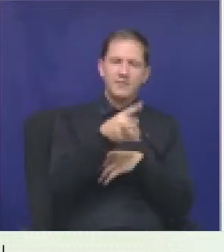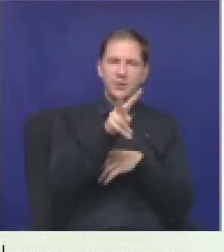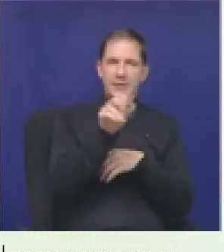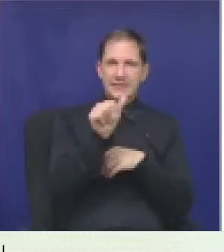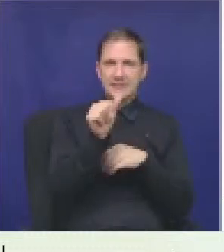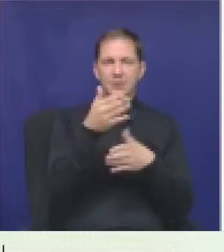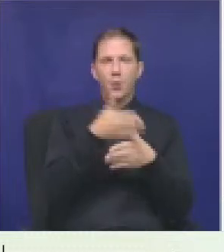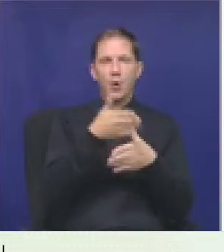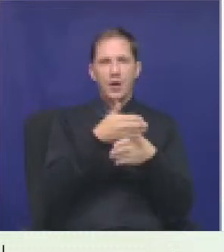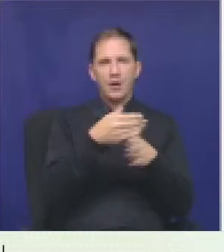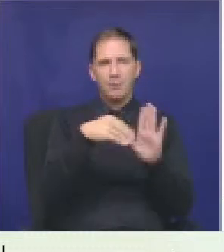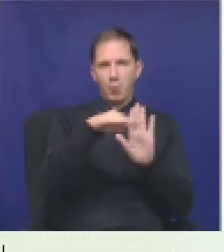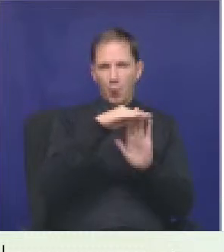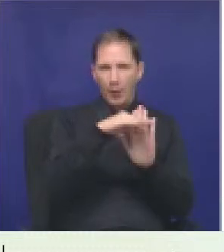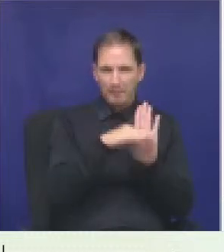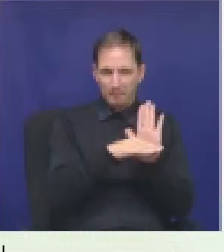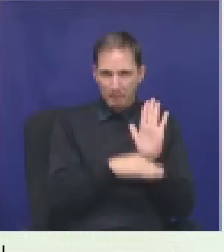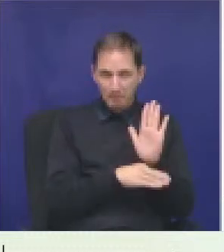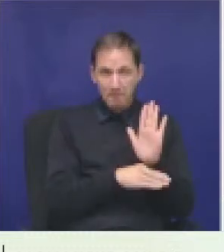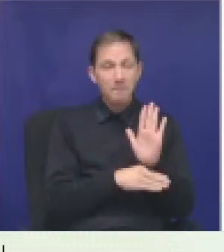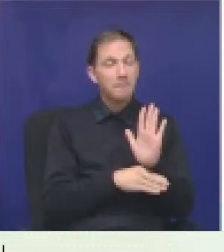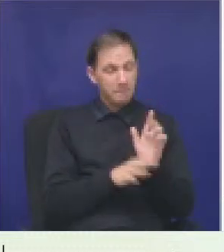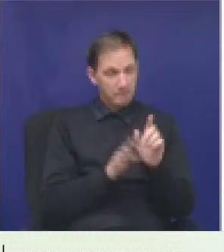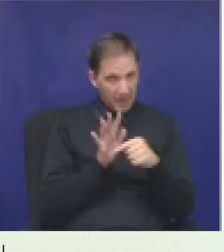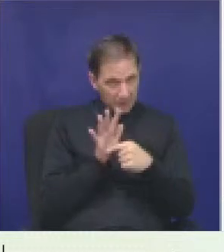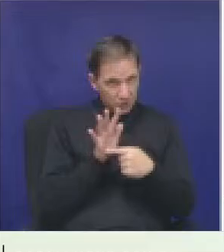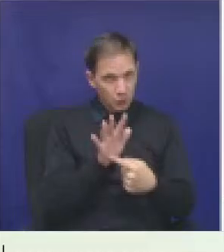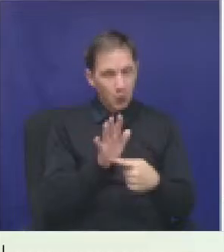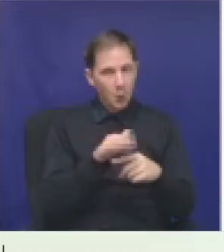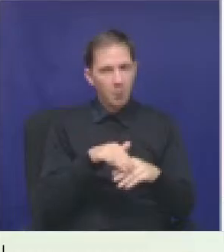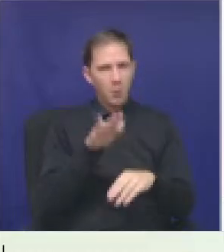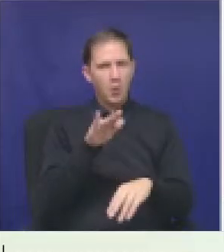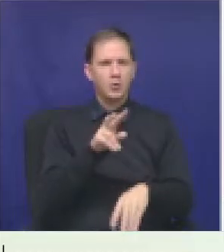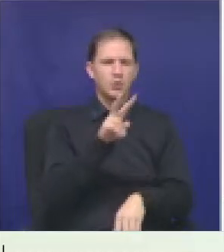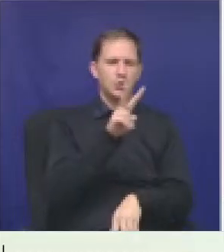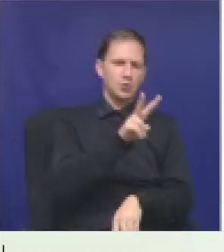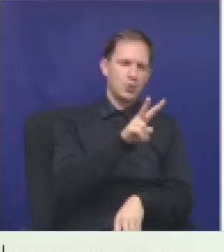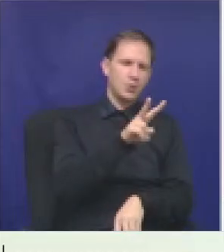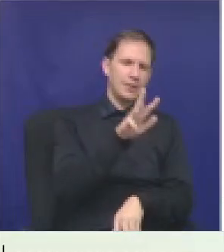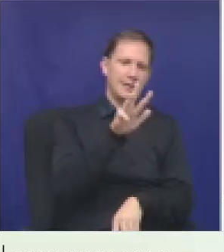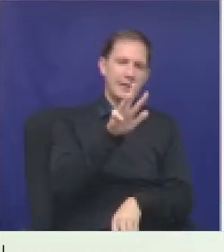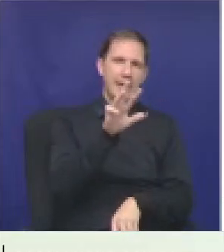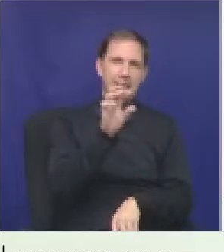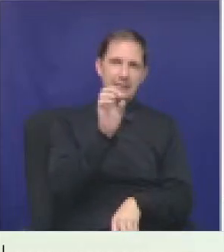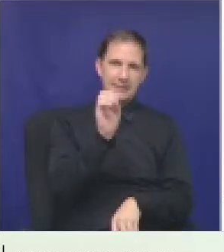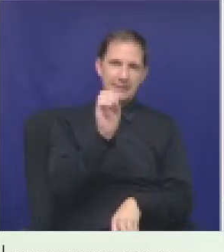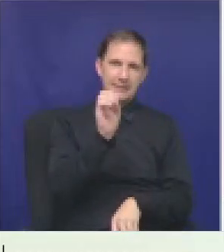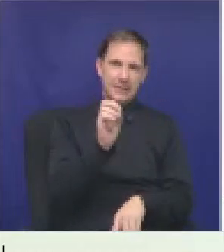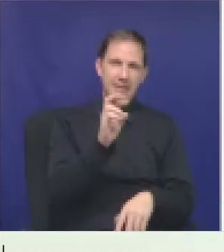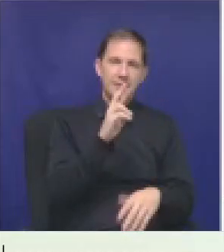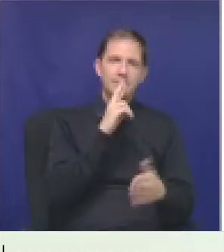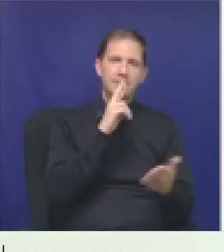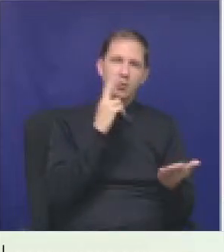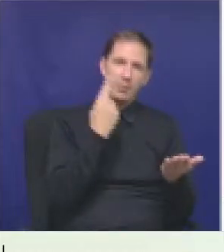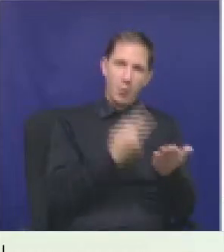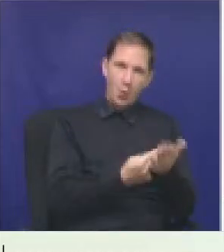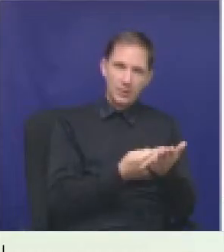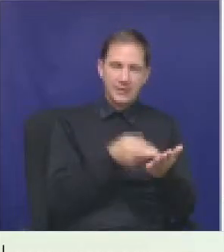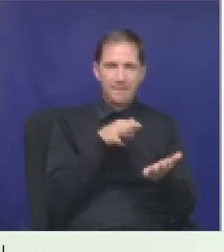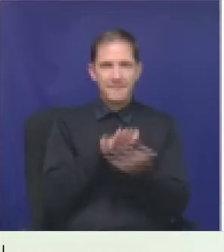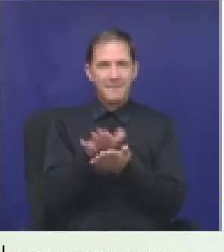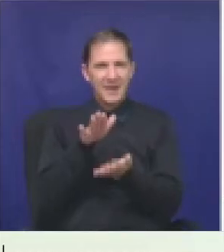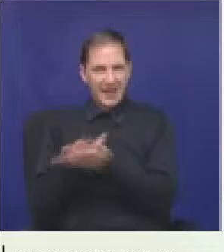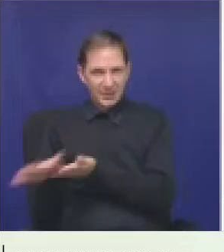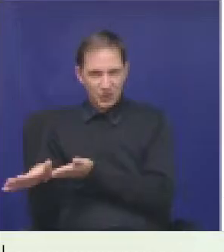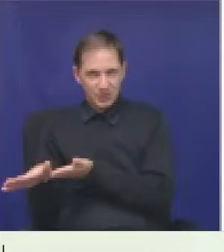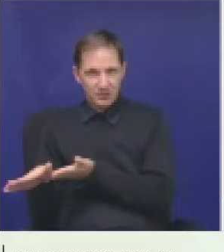and vital to our progress, it commits to the release of more than 290 statistical reports and publications spanning